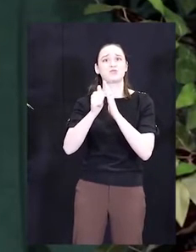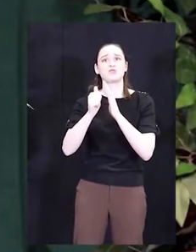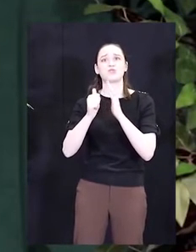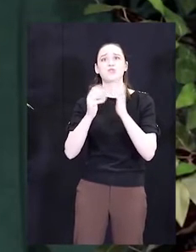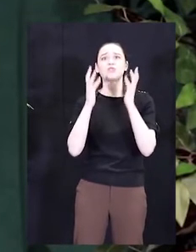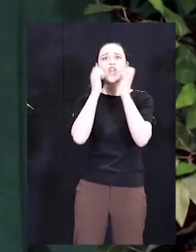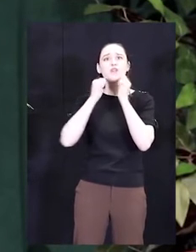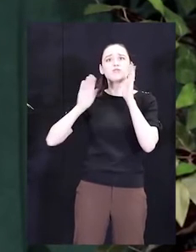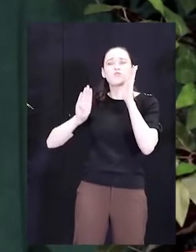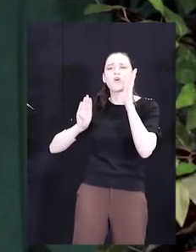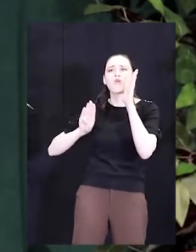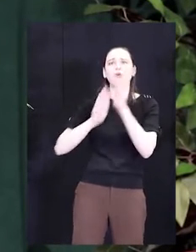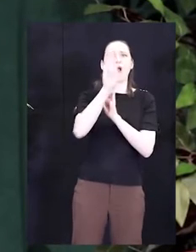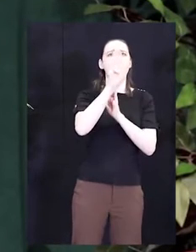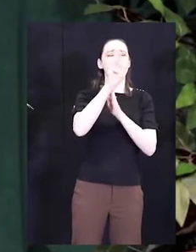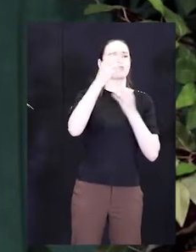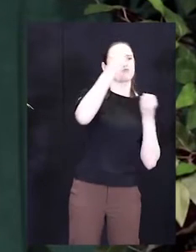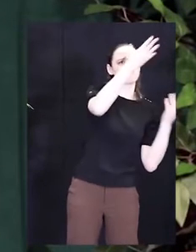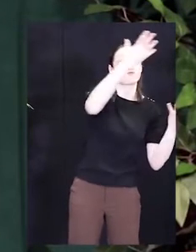to share it with the world.